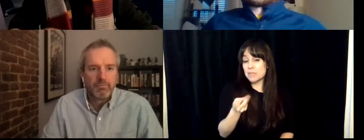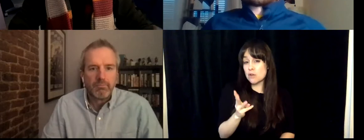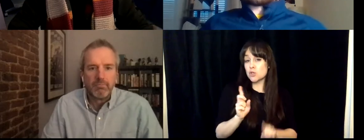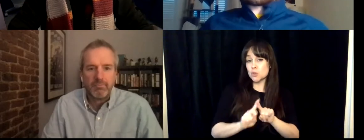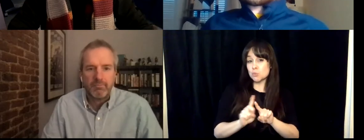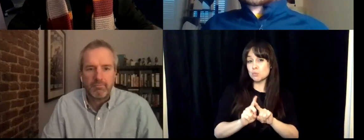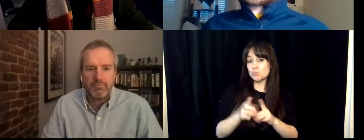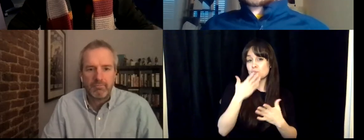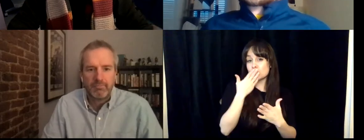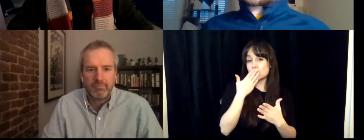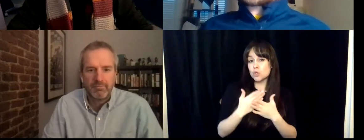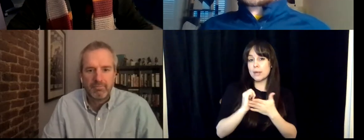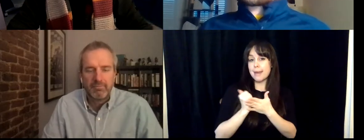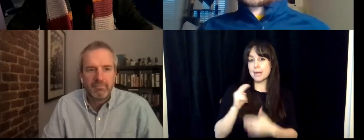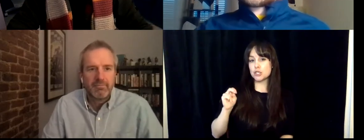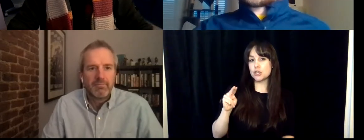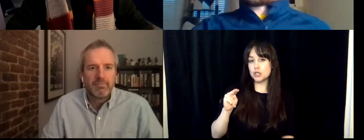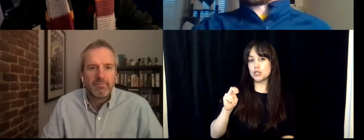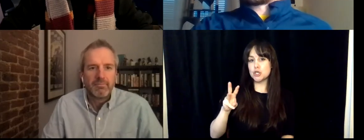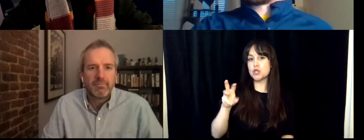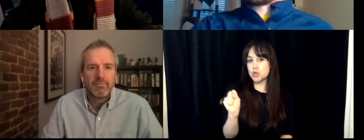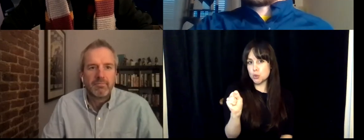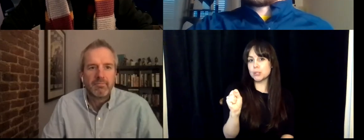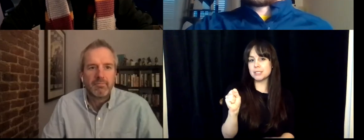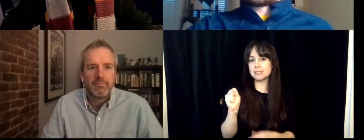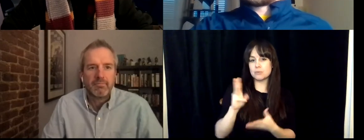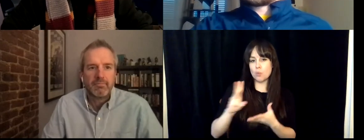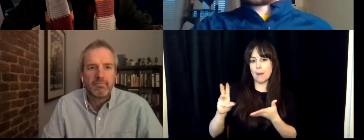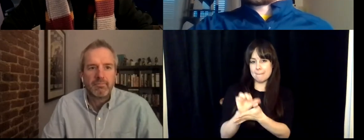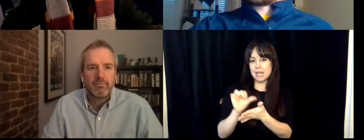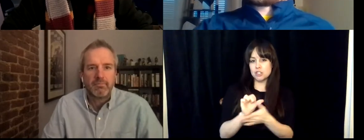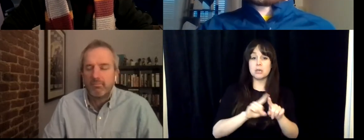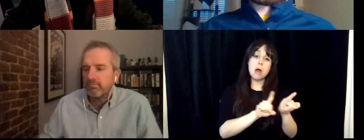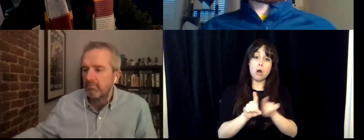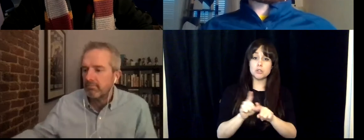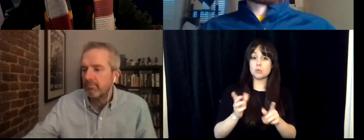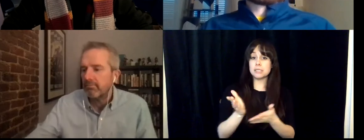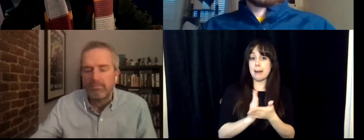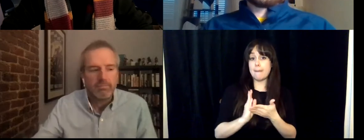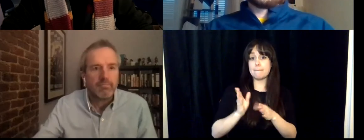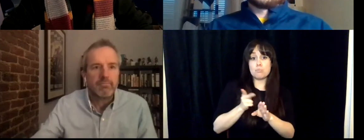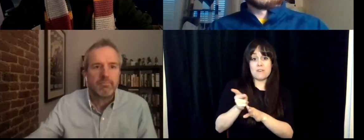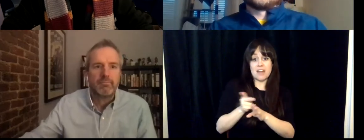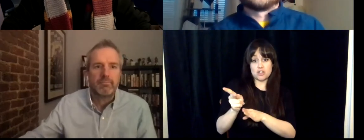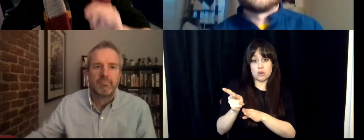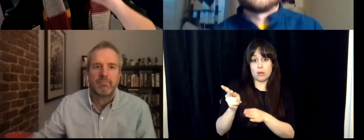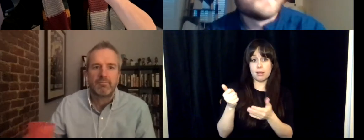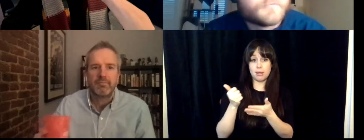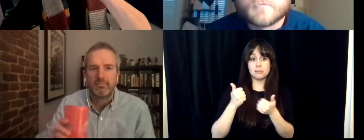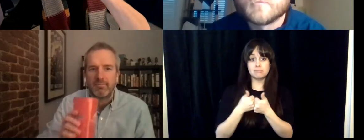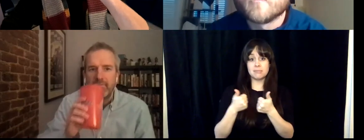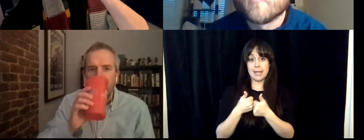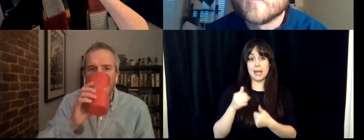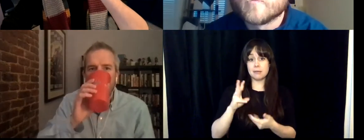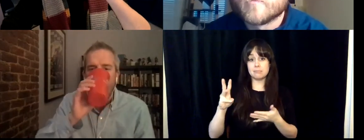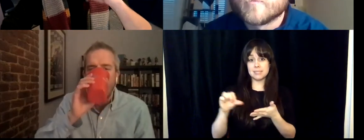news sites out there, but there's also some professional game sites, and I'm actually having to look them up to make sure I give you the